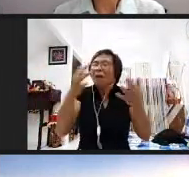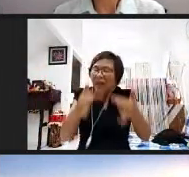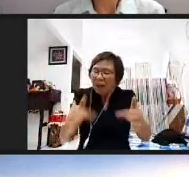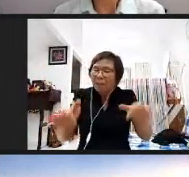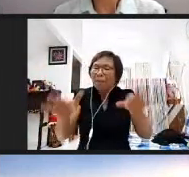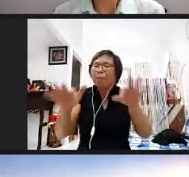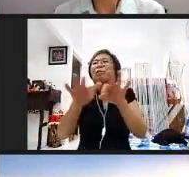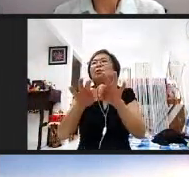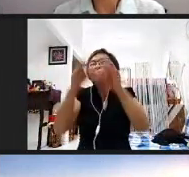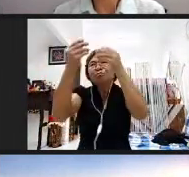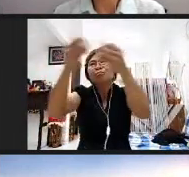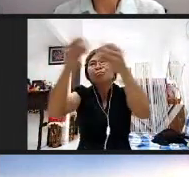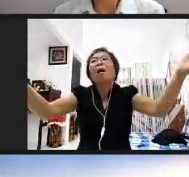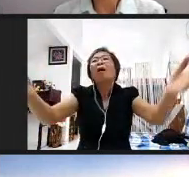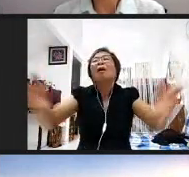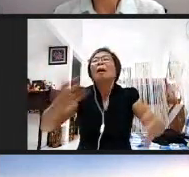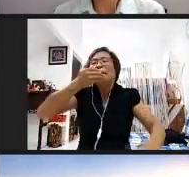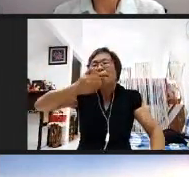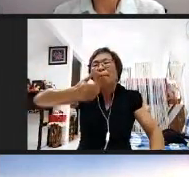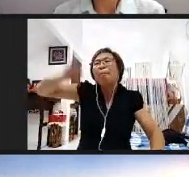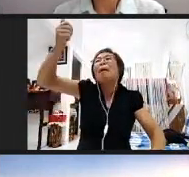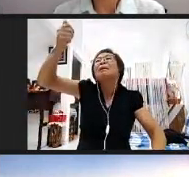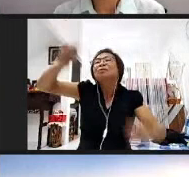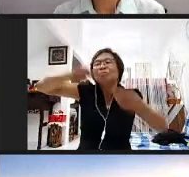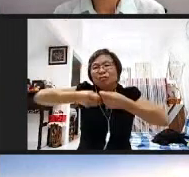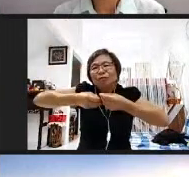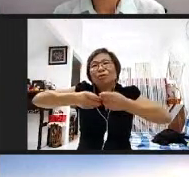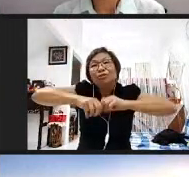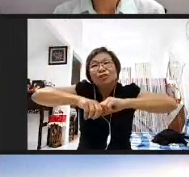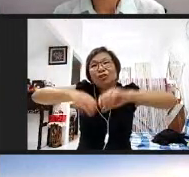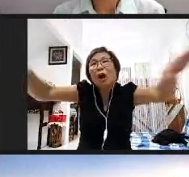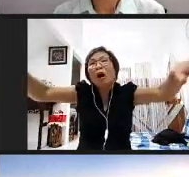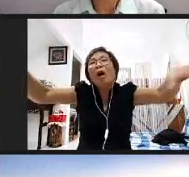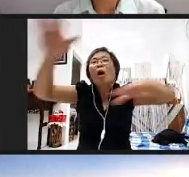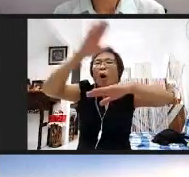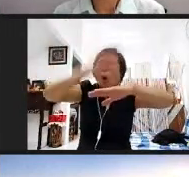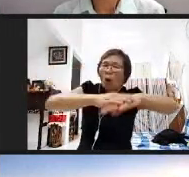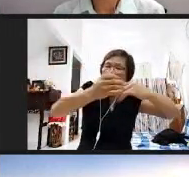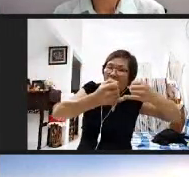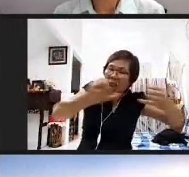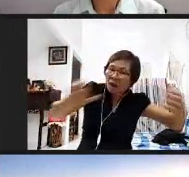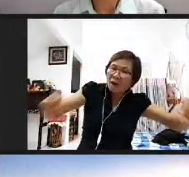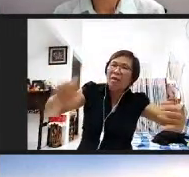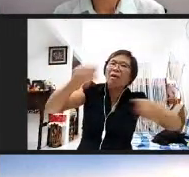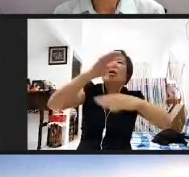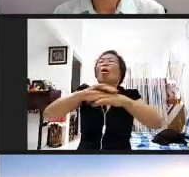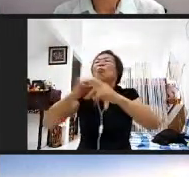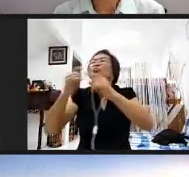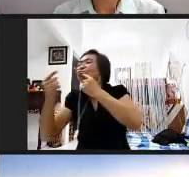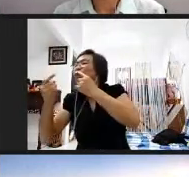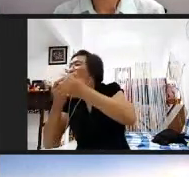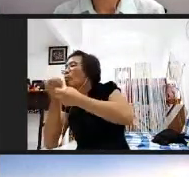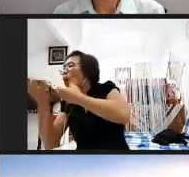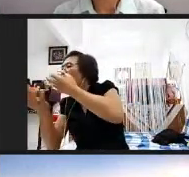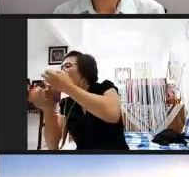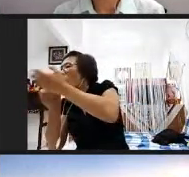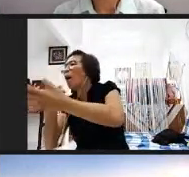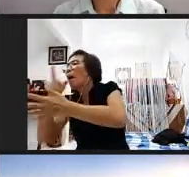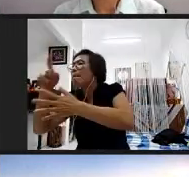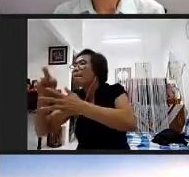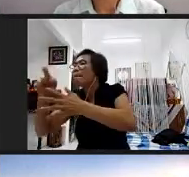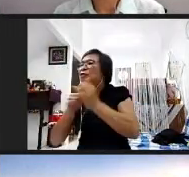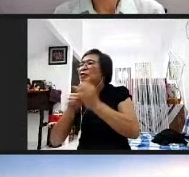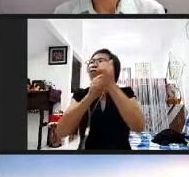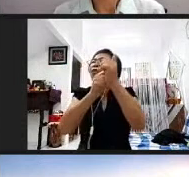best thing to share information, whether it is online or whether it is verbally, is still to follow the Buddha's